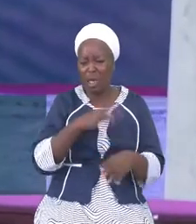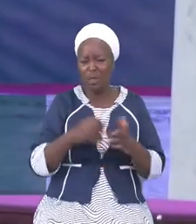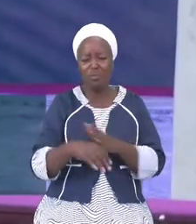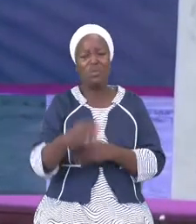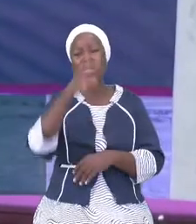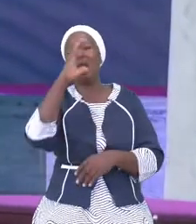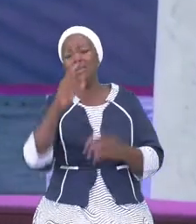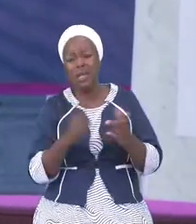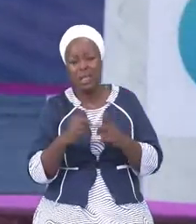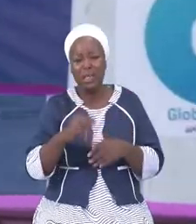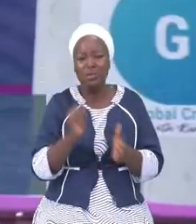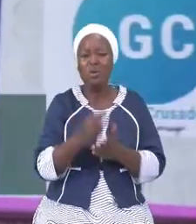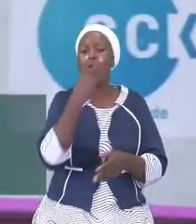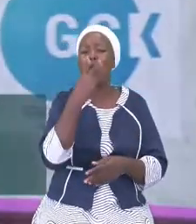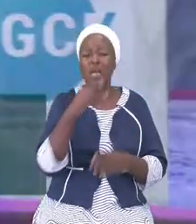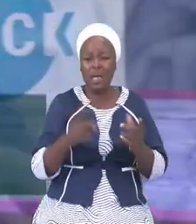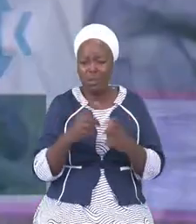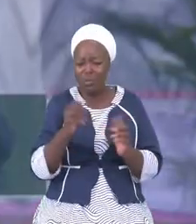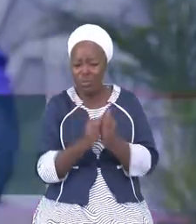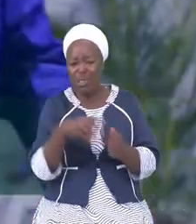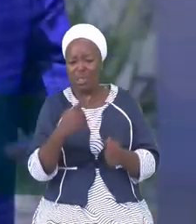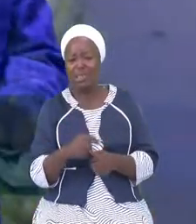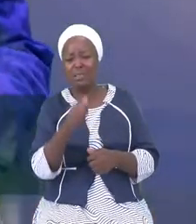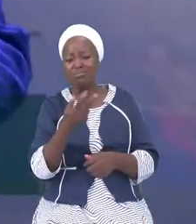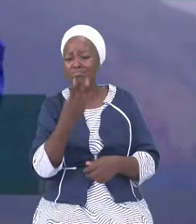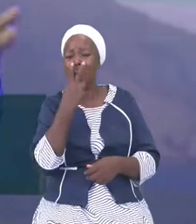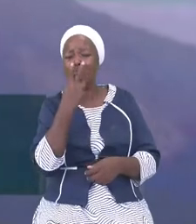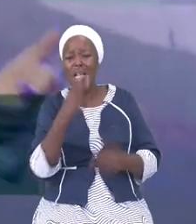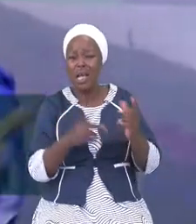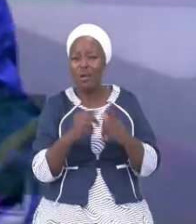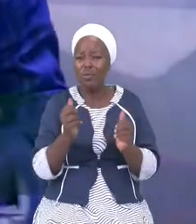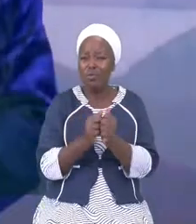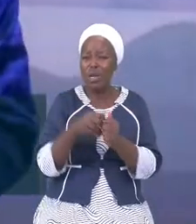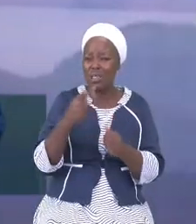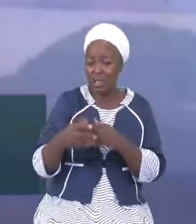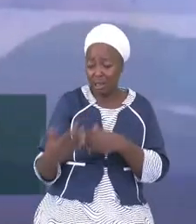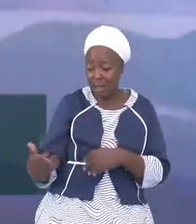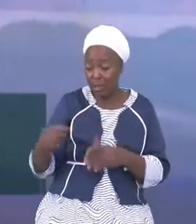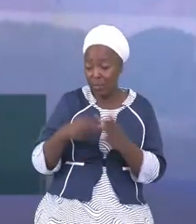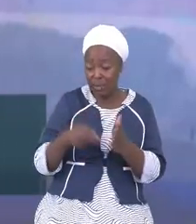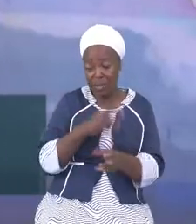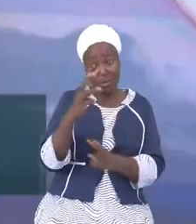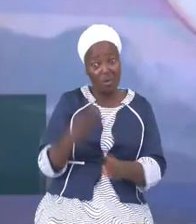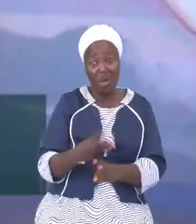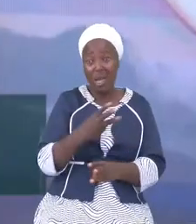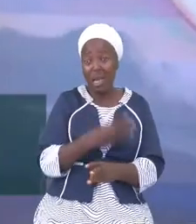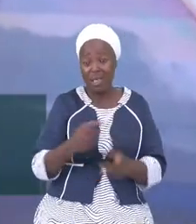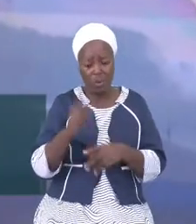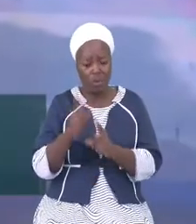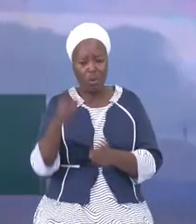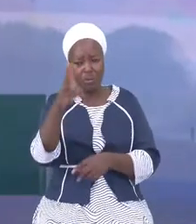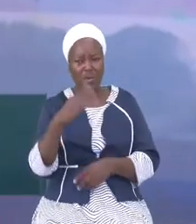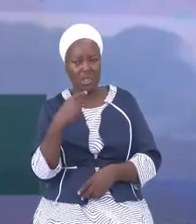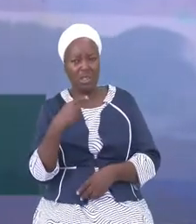the marijuana, and with the cigarette, and with the things of this world. And the word of God says,